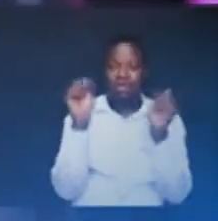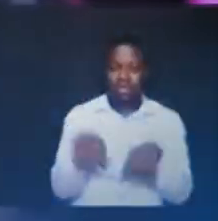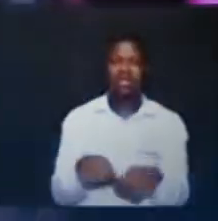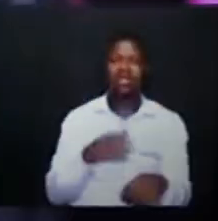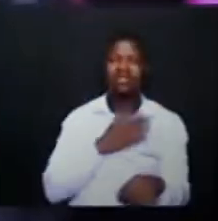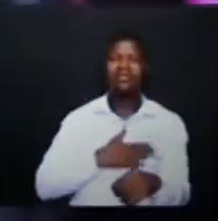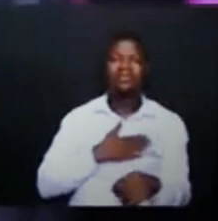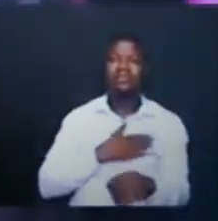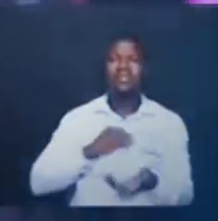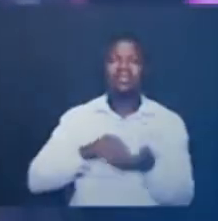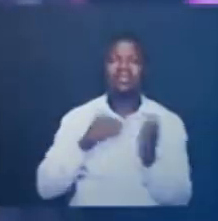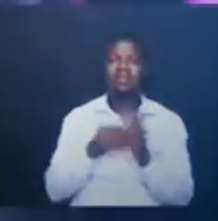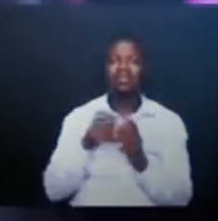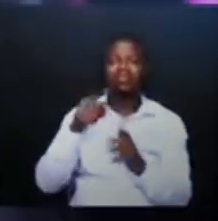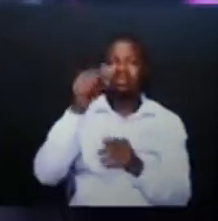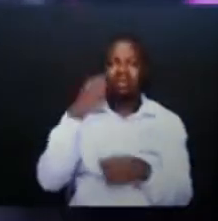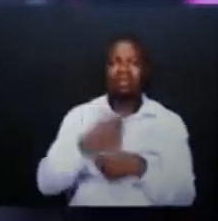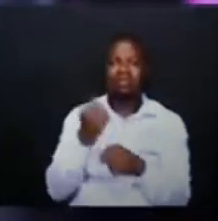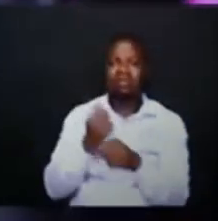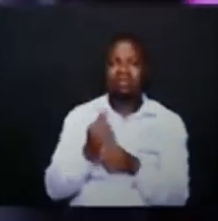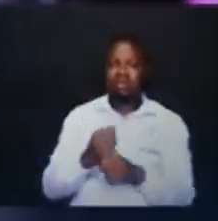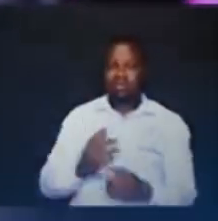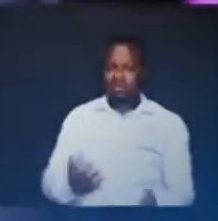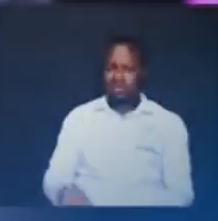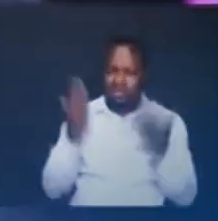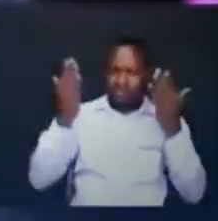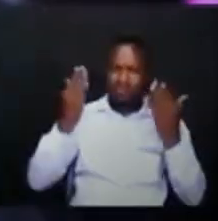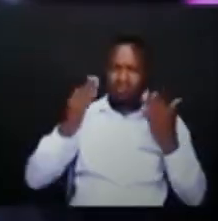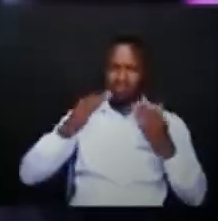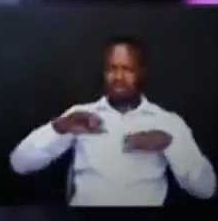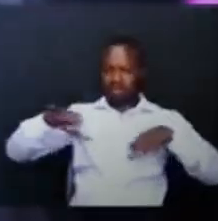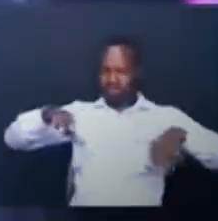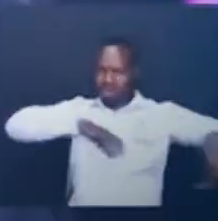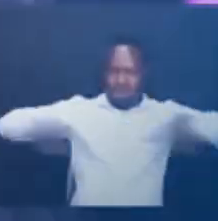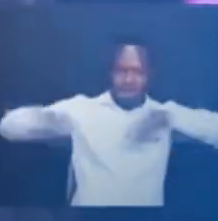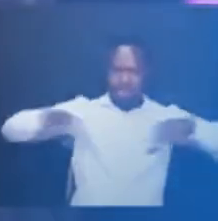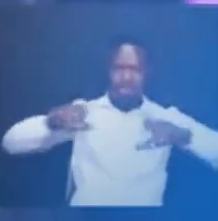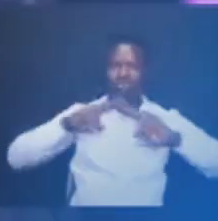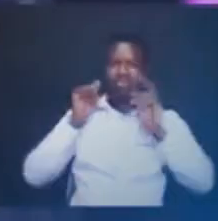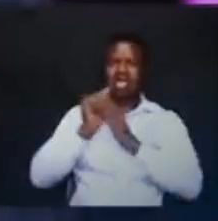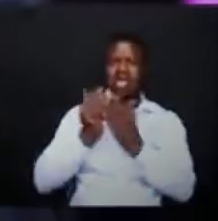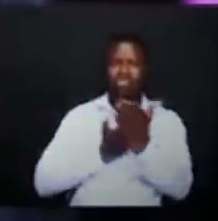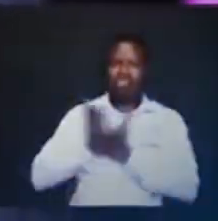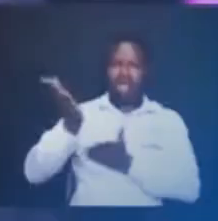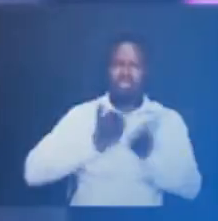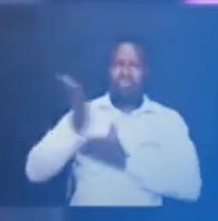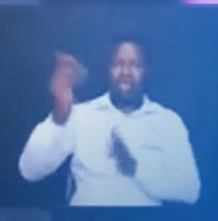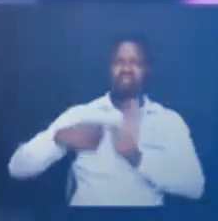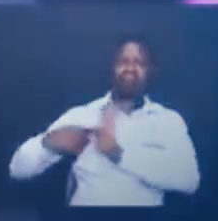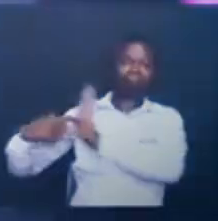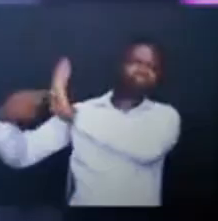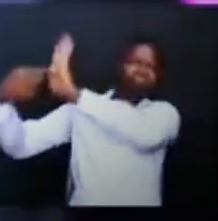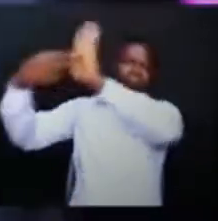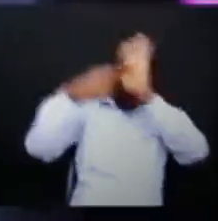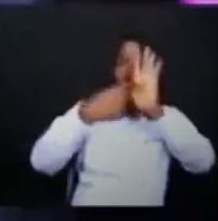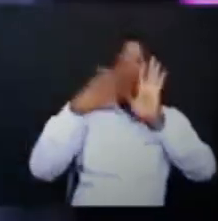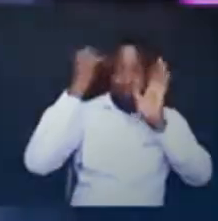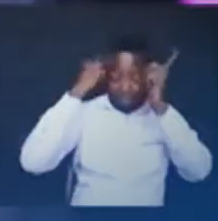us brave the storm. And then let us lift righteousness up.